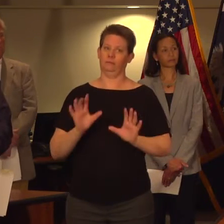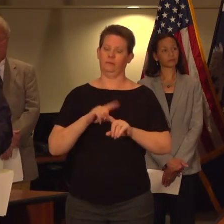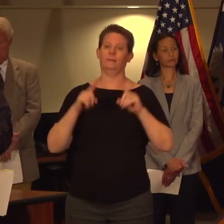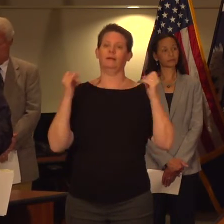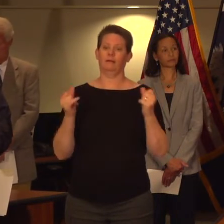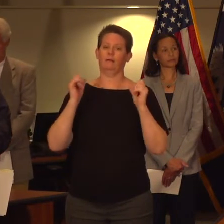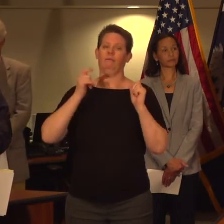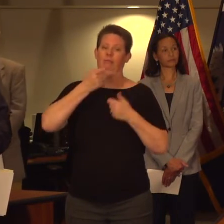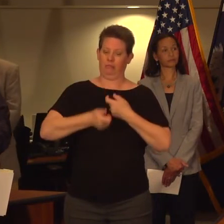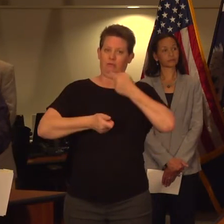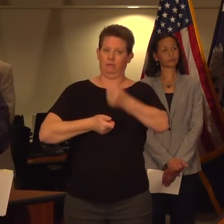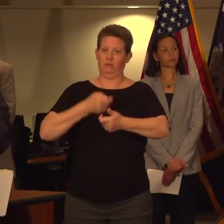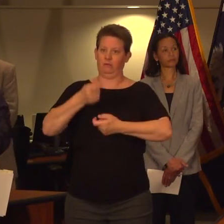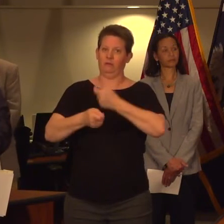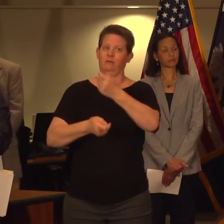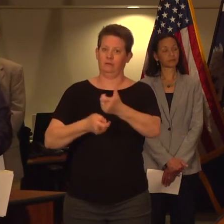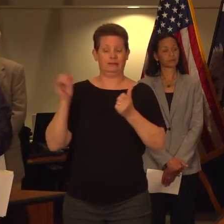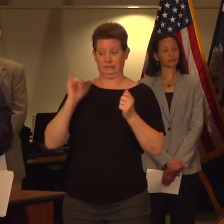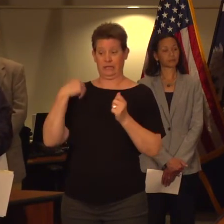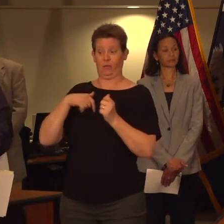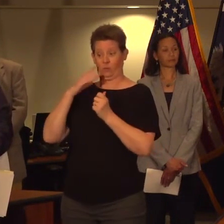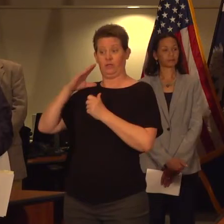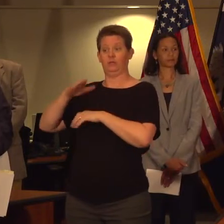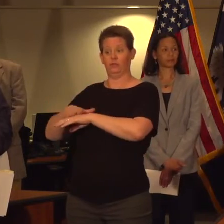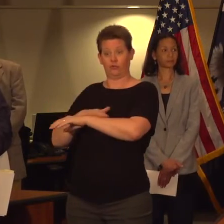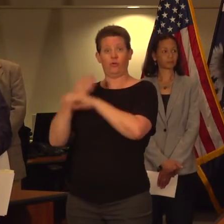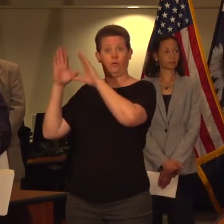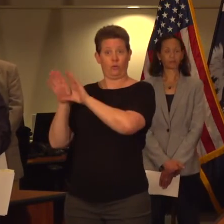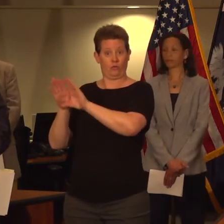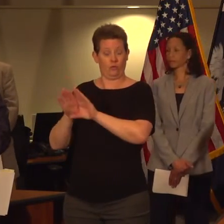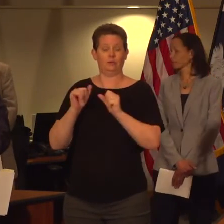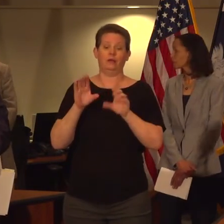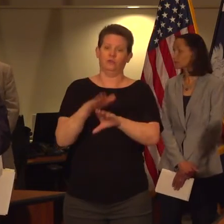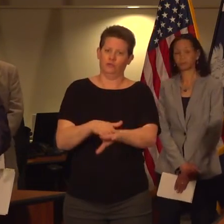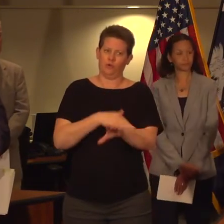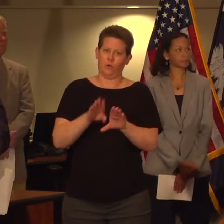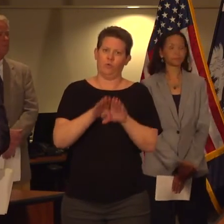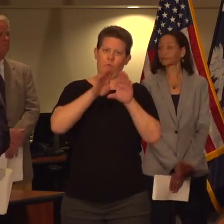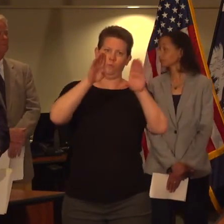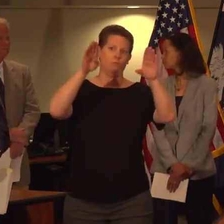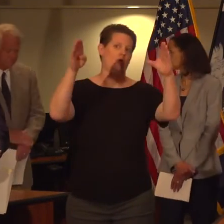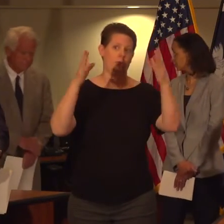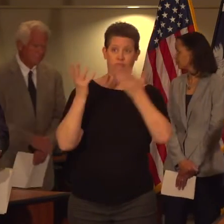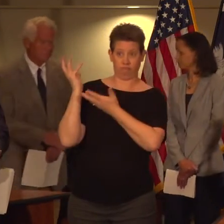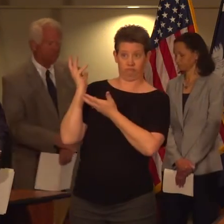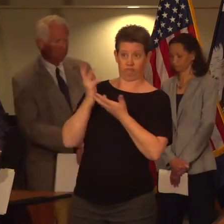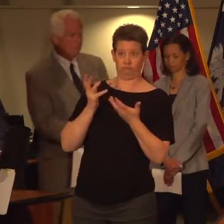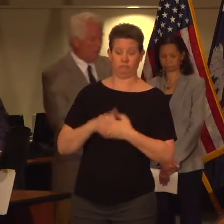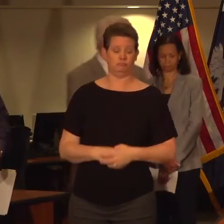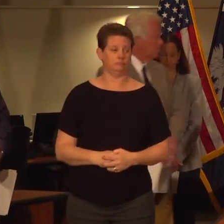out gradually, just like we came in gradually. Dr. Bell, would you like to respond to or Dr. Toomey?